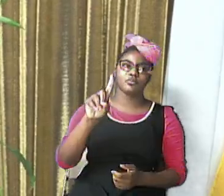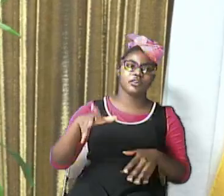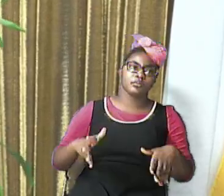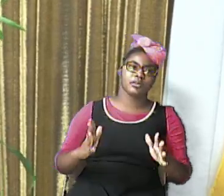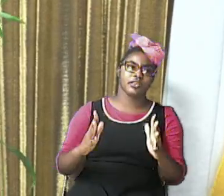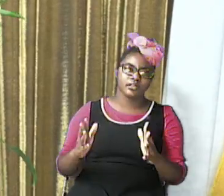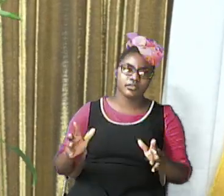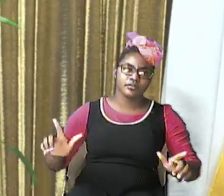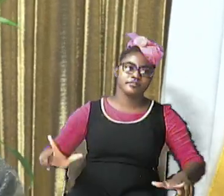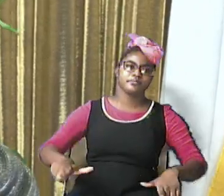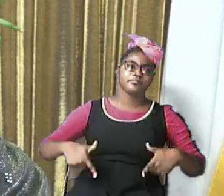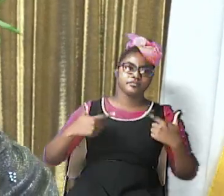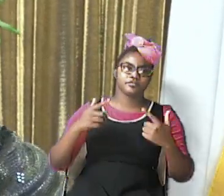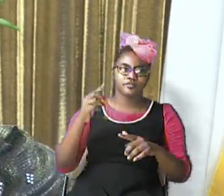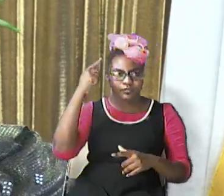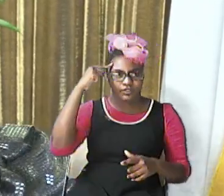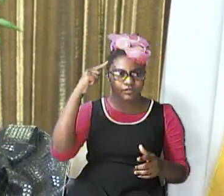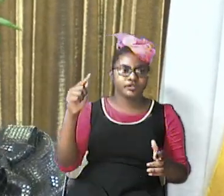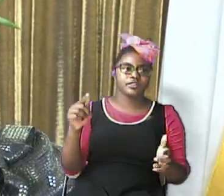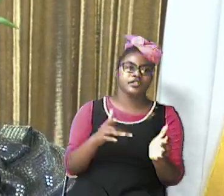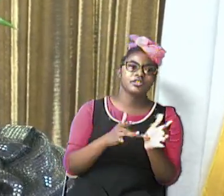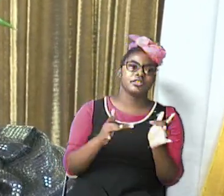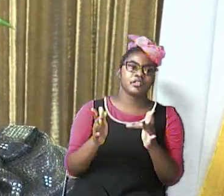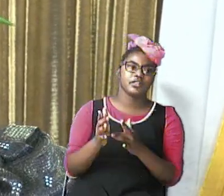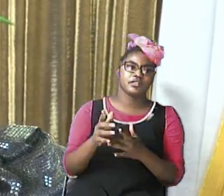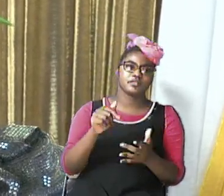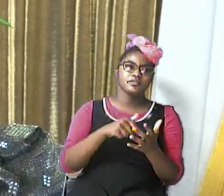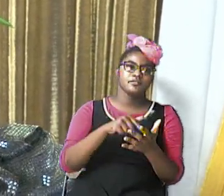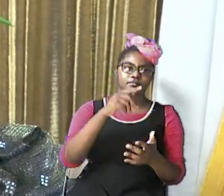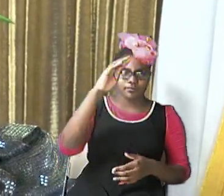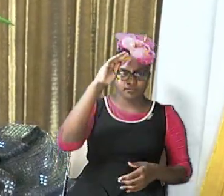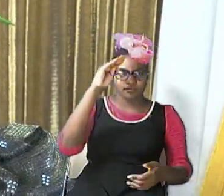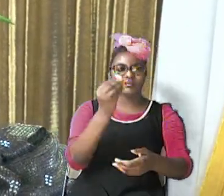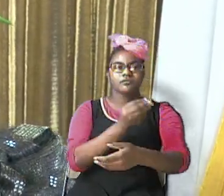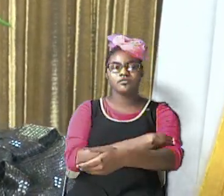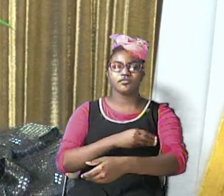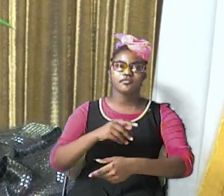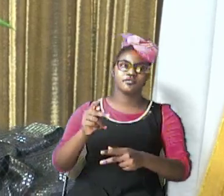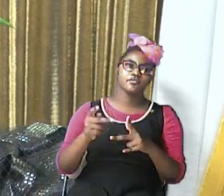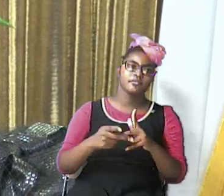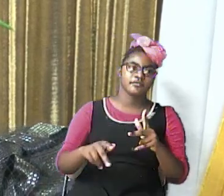you lift your prayers and you stand up as a son of God, He will flee.